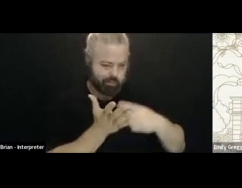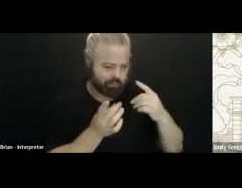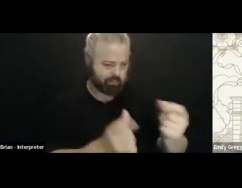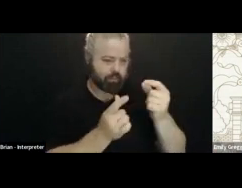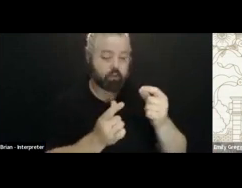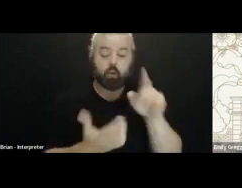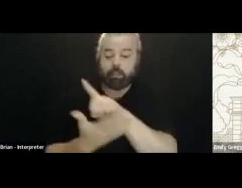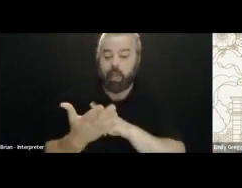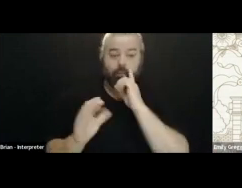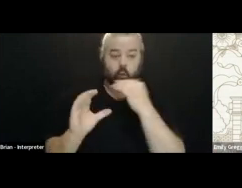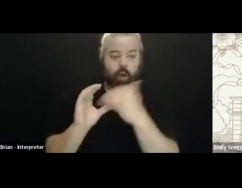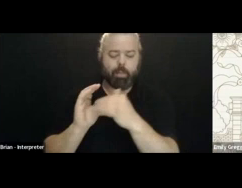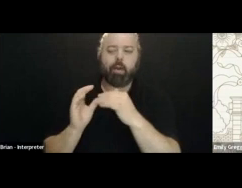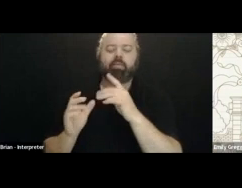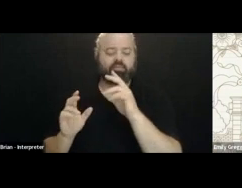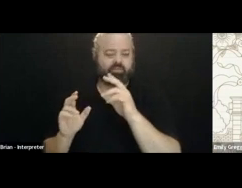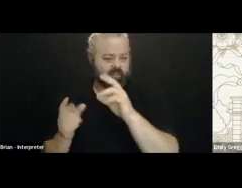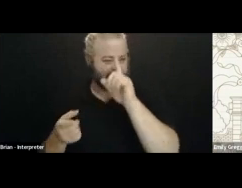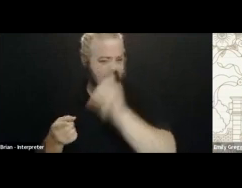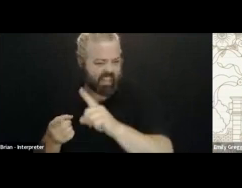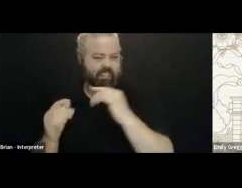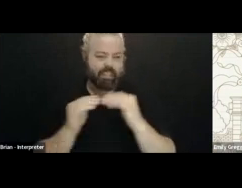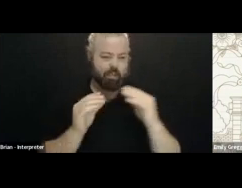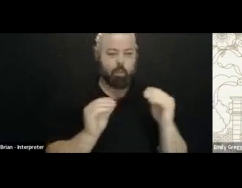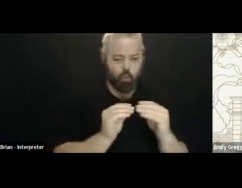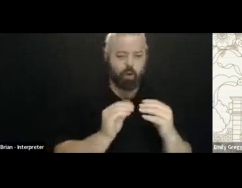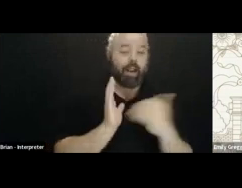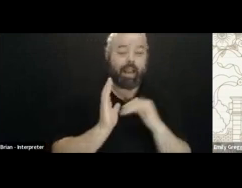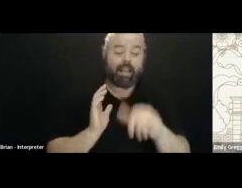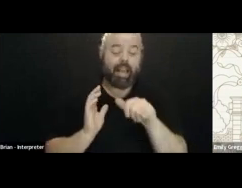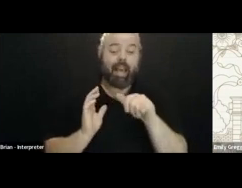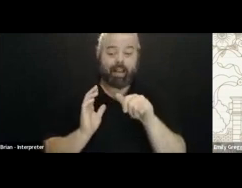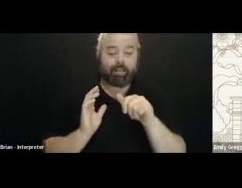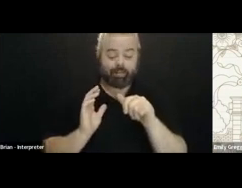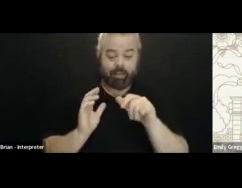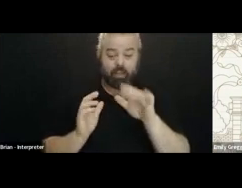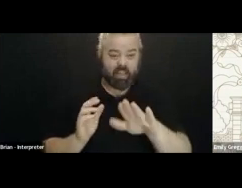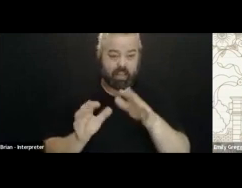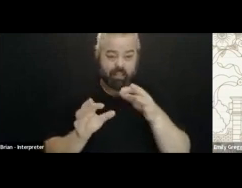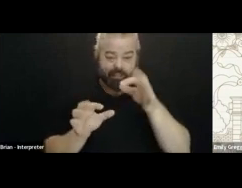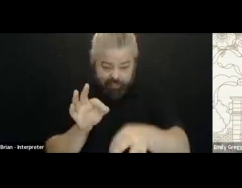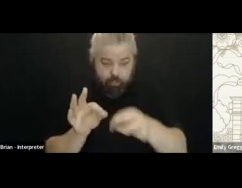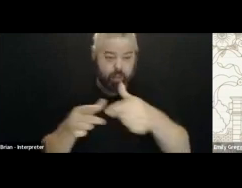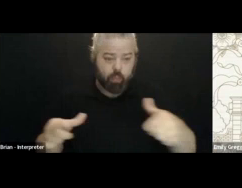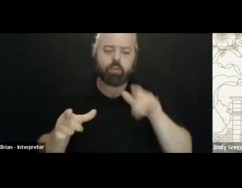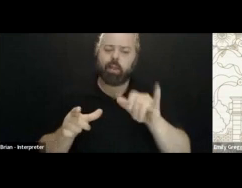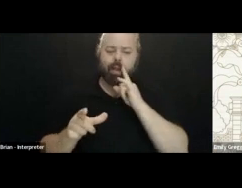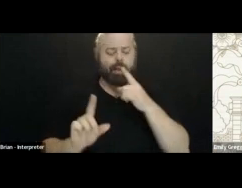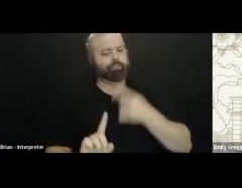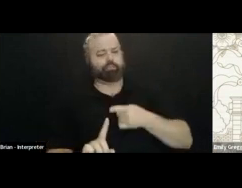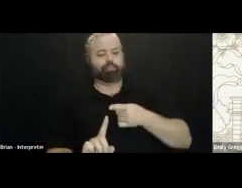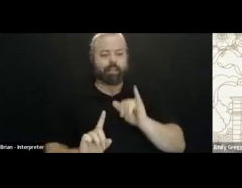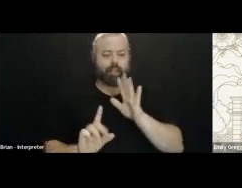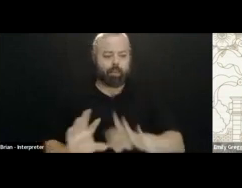more. We've sort of pretty much covered that. That distilling down your language is definitely the way to go. We want to avoid images